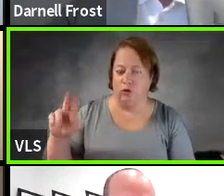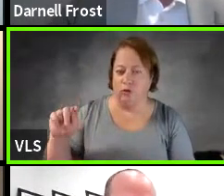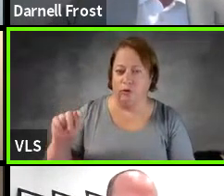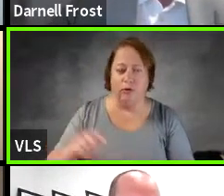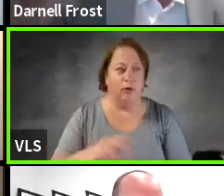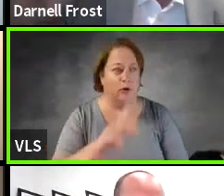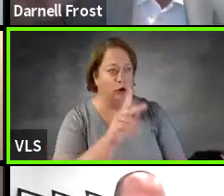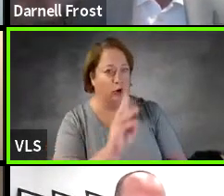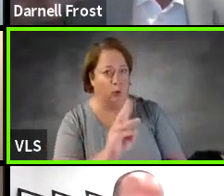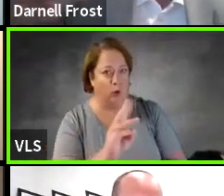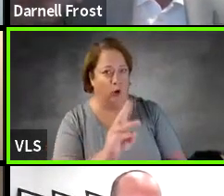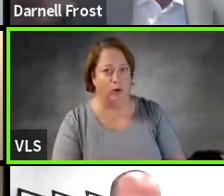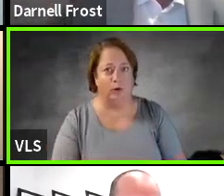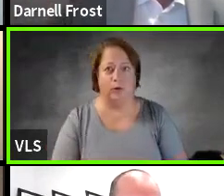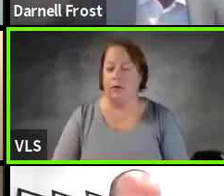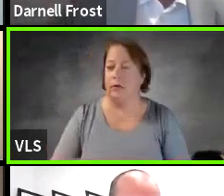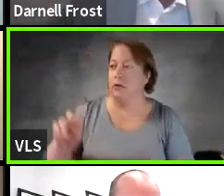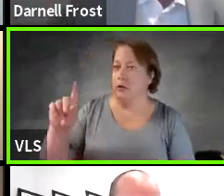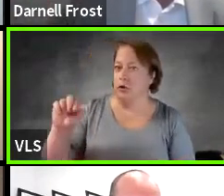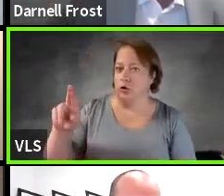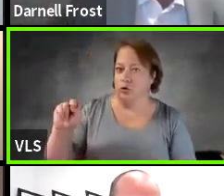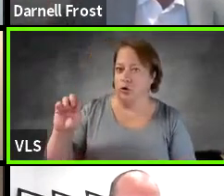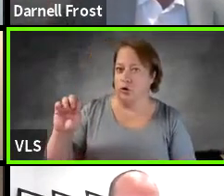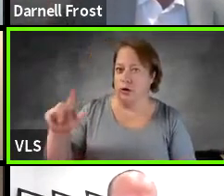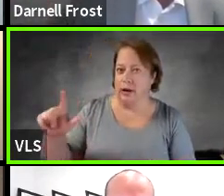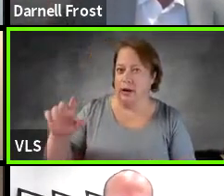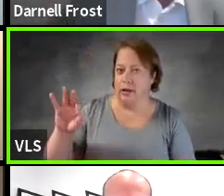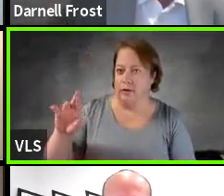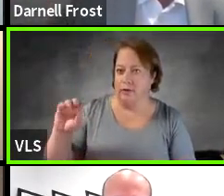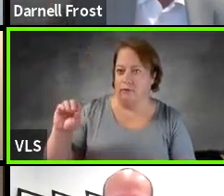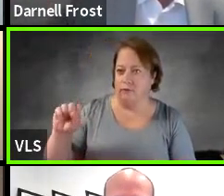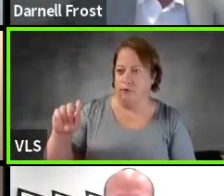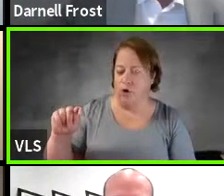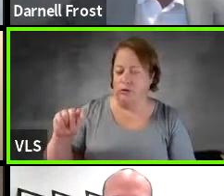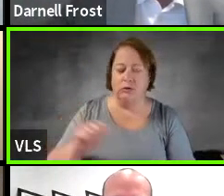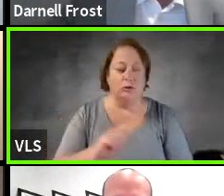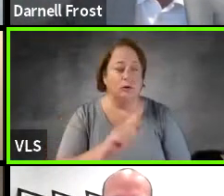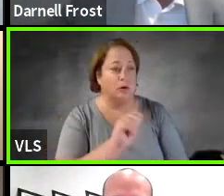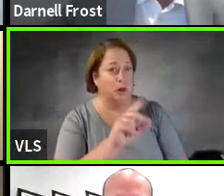Kirkwood. Darnell Frost. Ledoux.